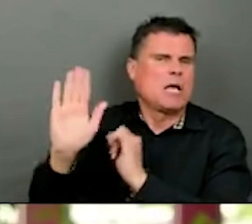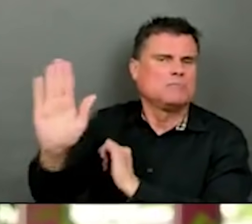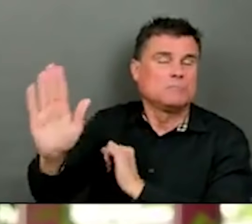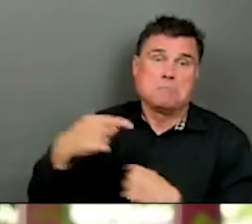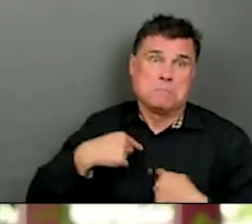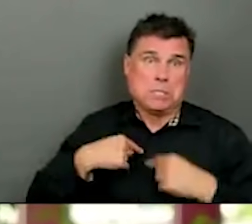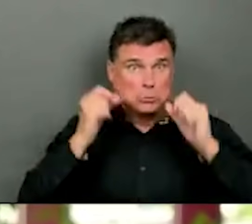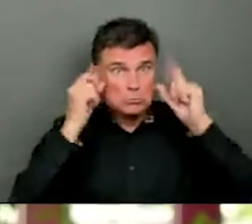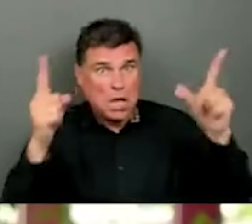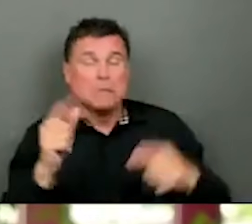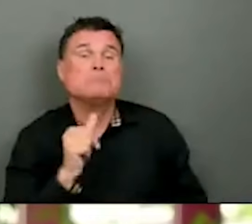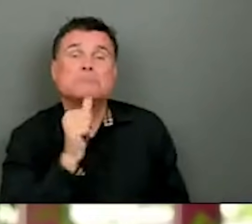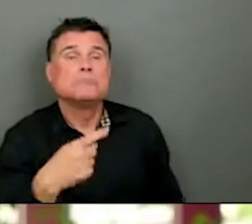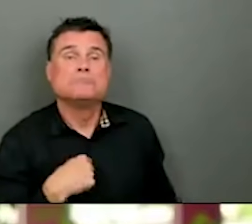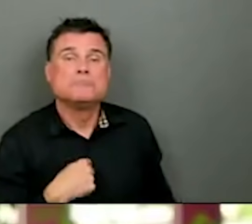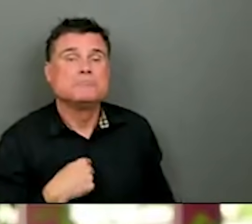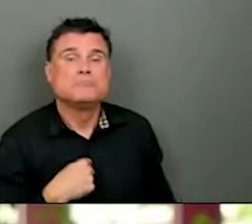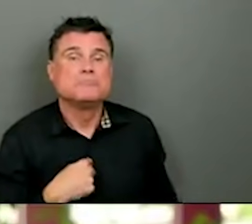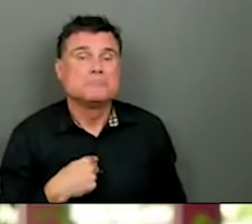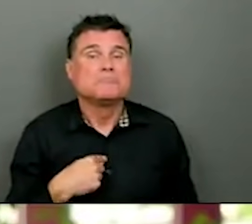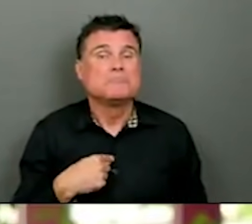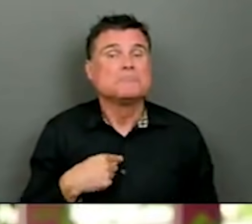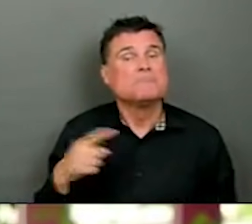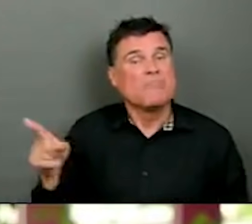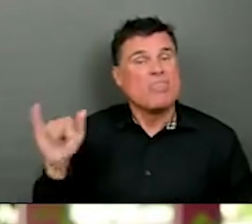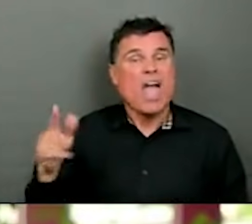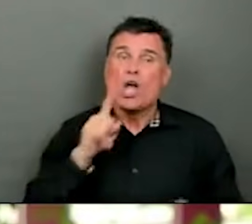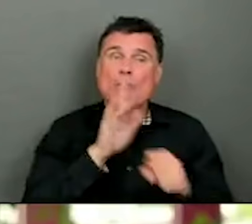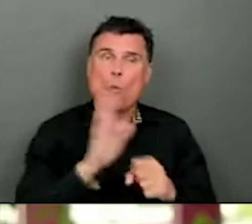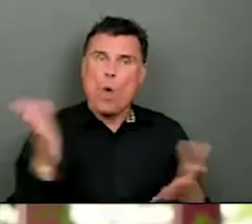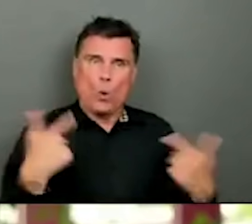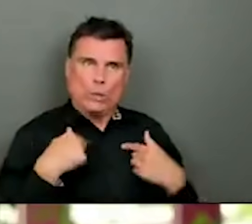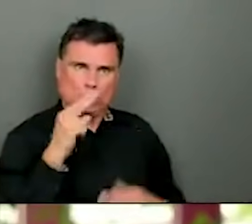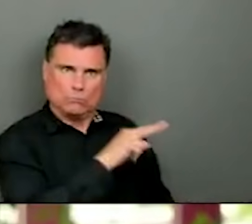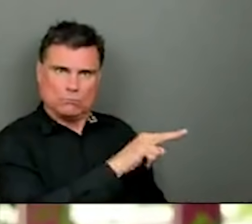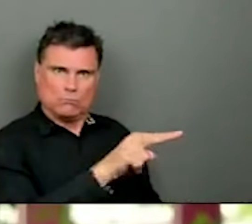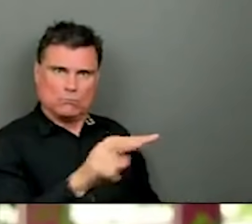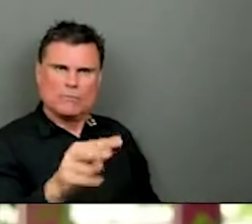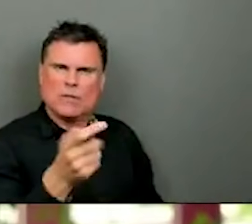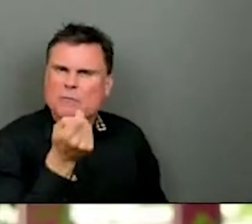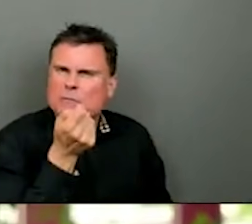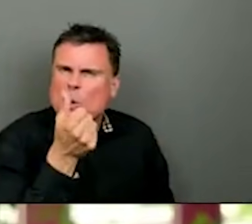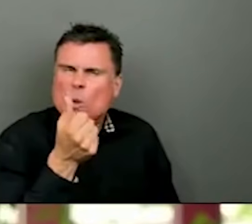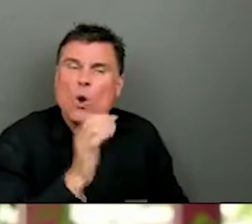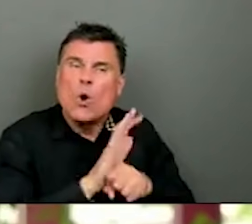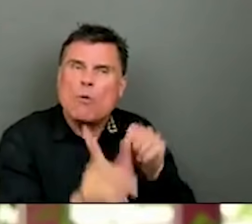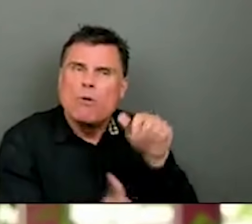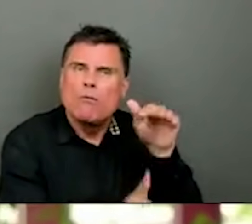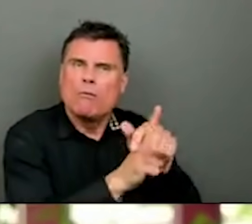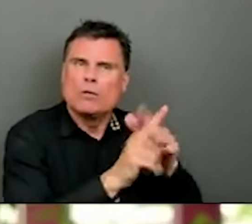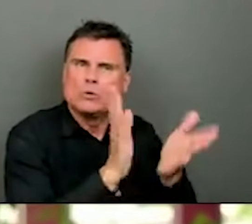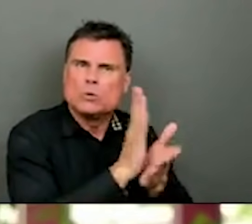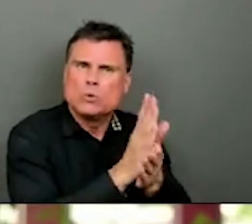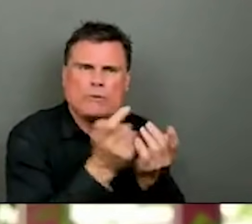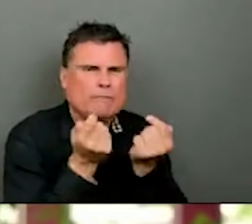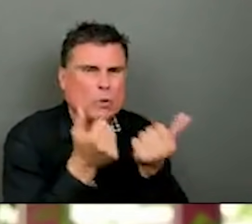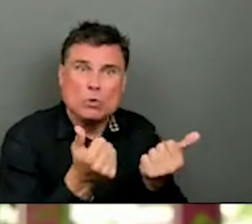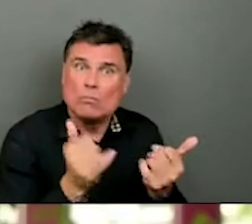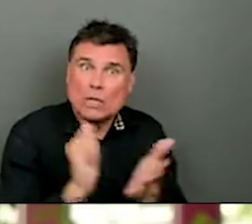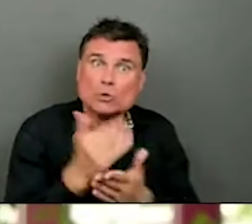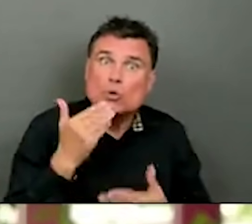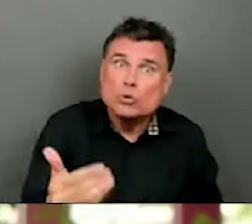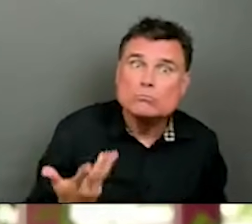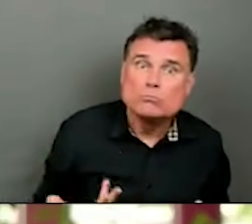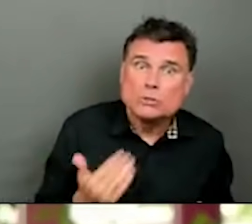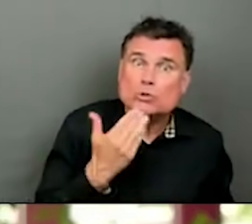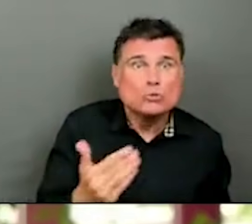confirms what we were seeing on the ground, that we're not seeing a lot of transmission in the school settings. And so that is reassuring. It's reassuring to